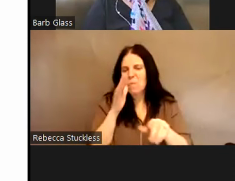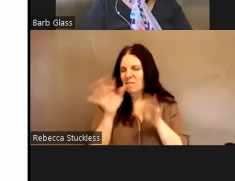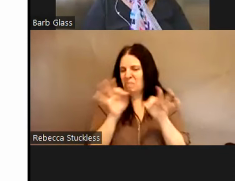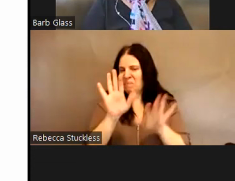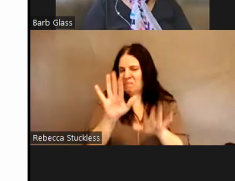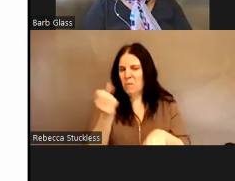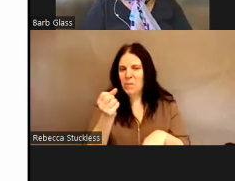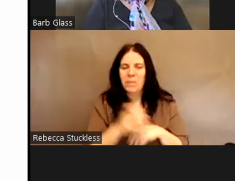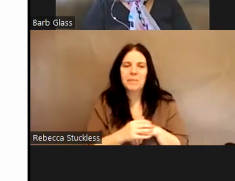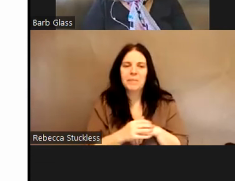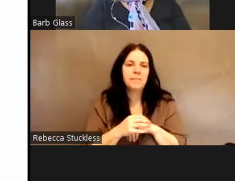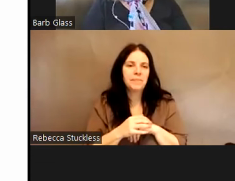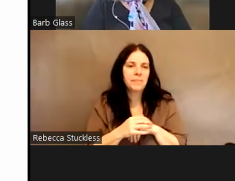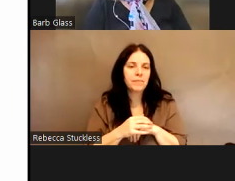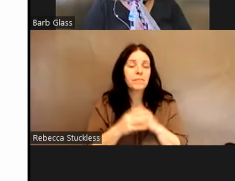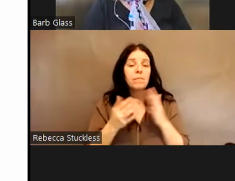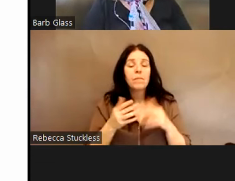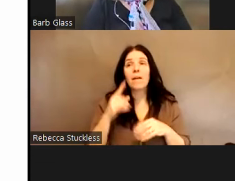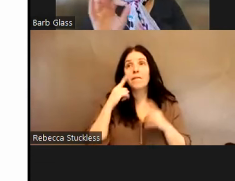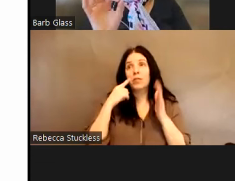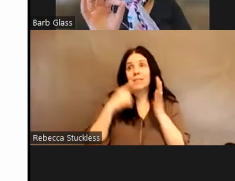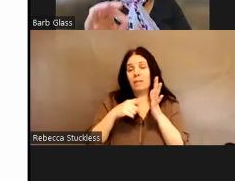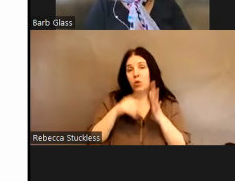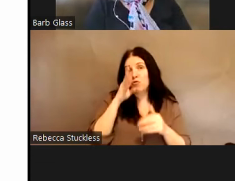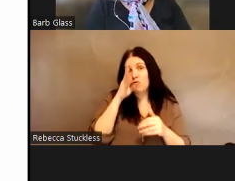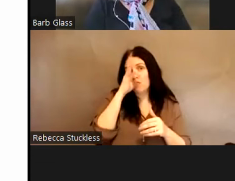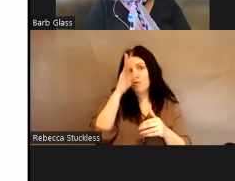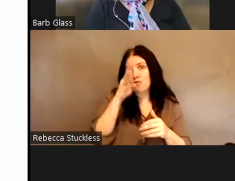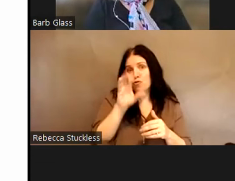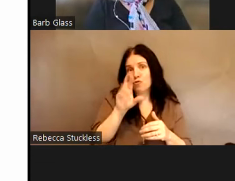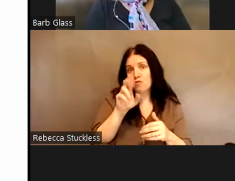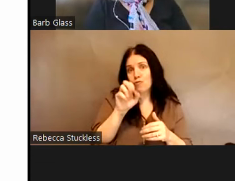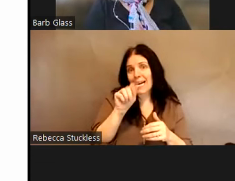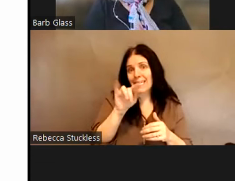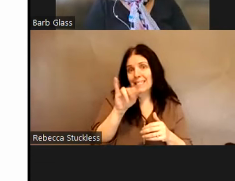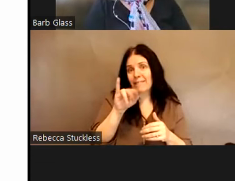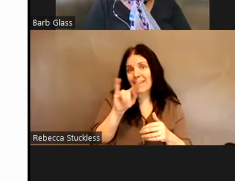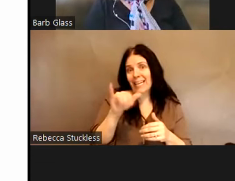So creativity and innovation, for example, is a newly named skill.